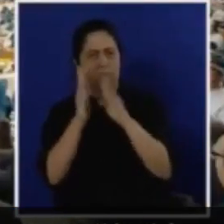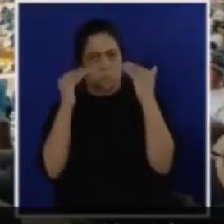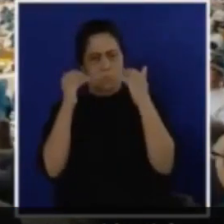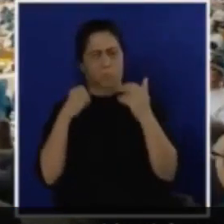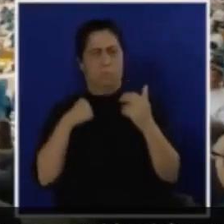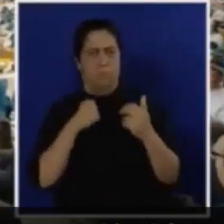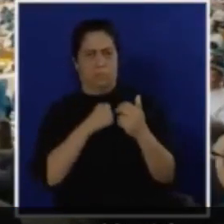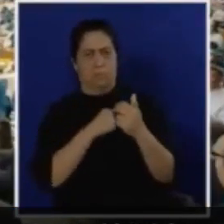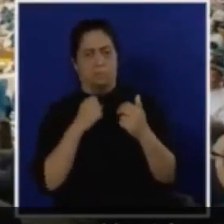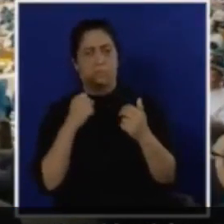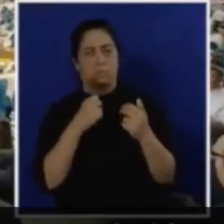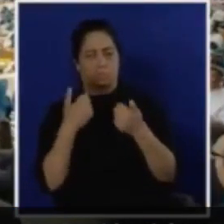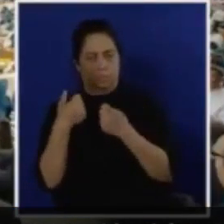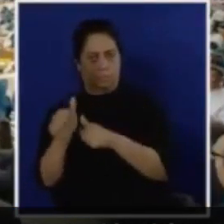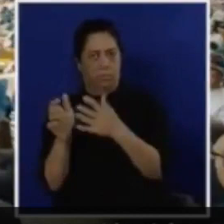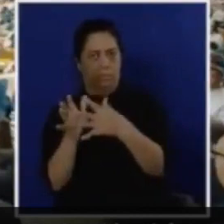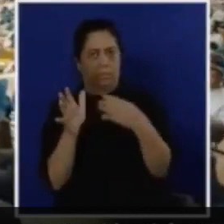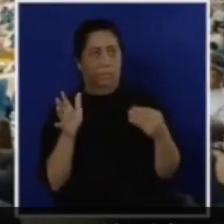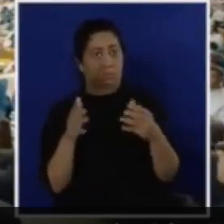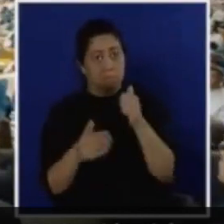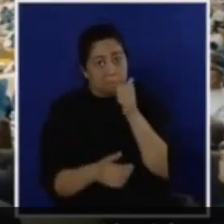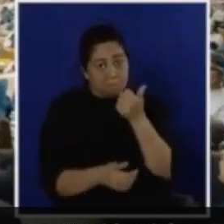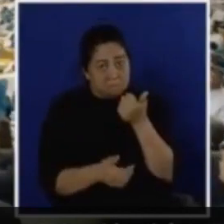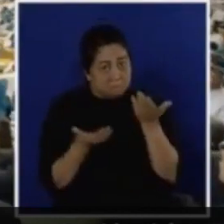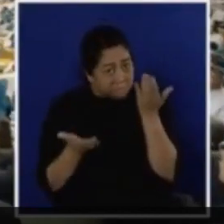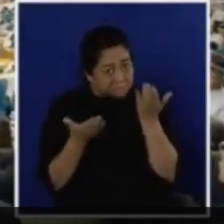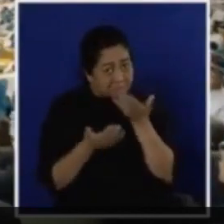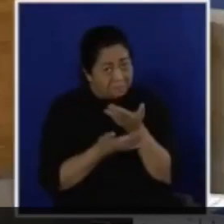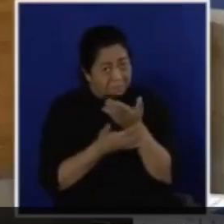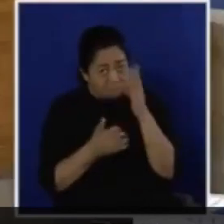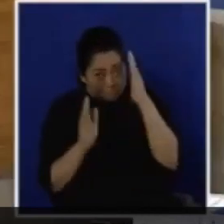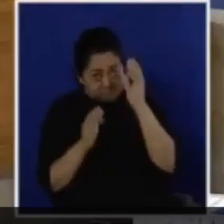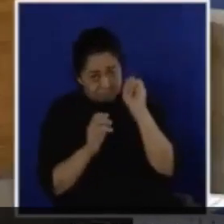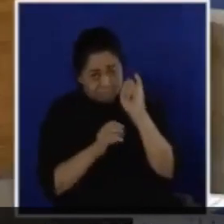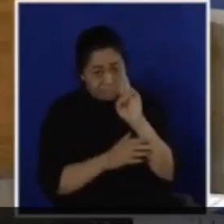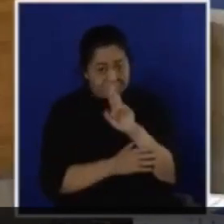will follow suit. Maybe tomorrow, sir.